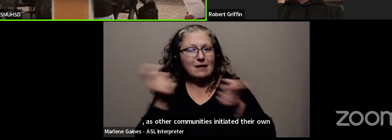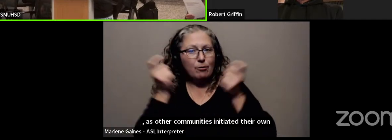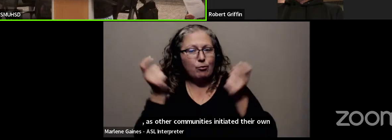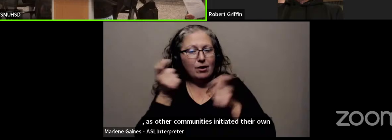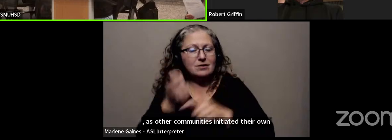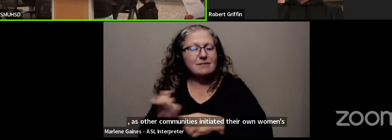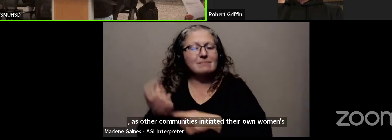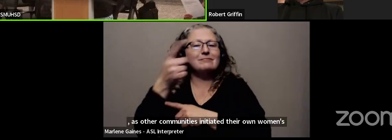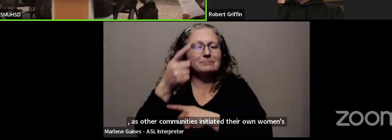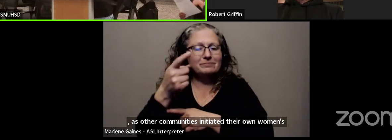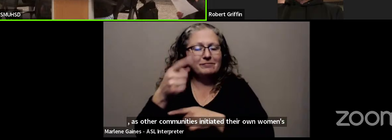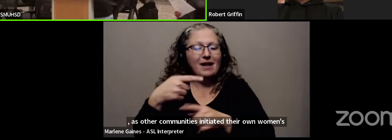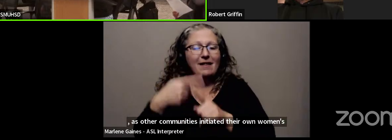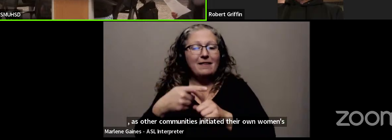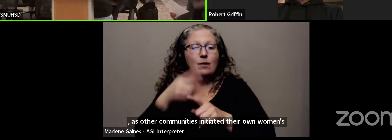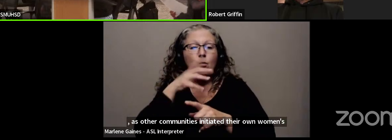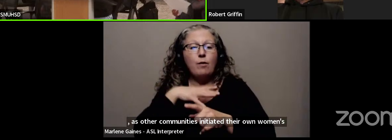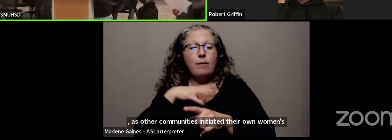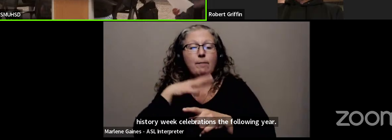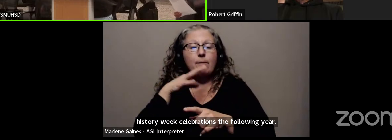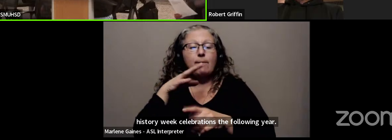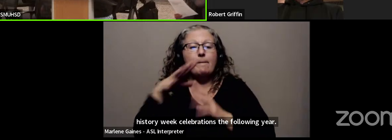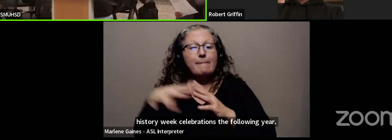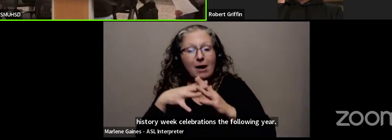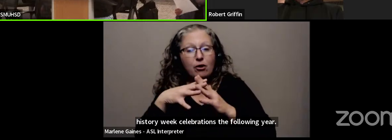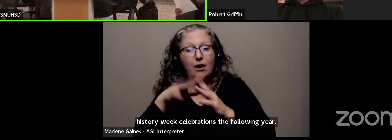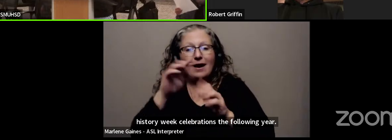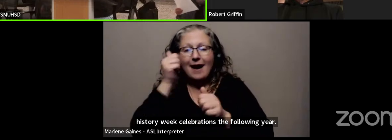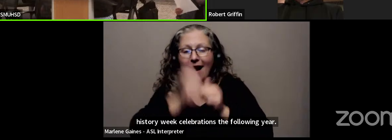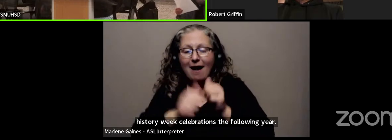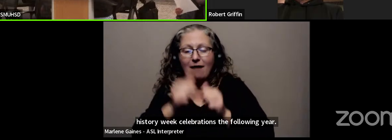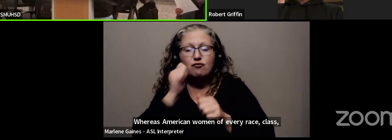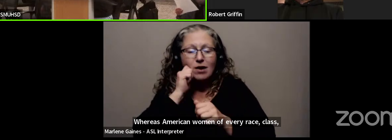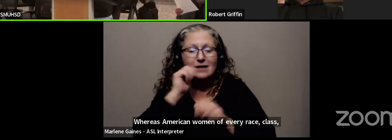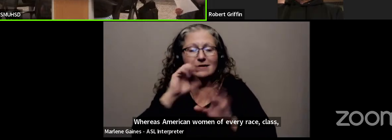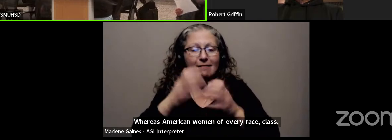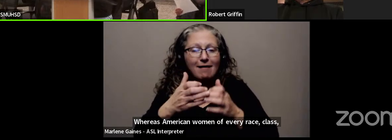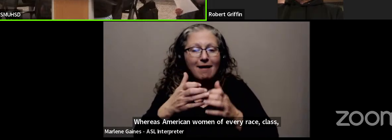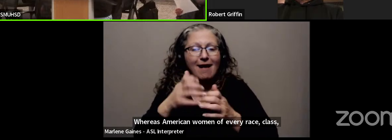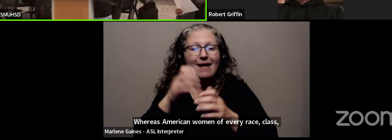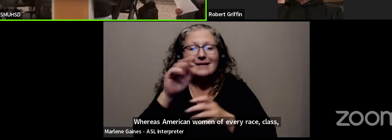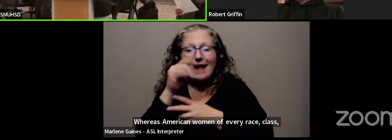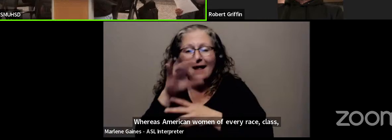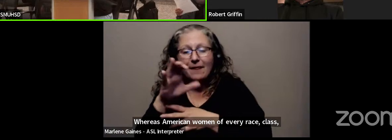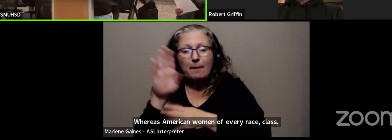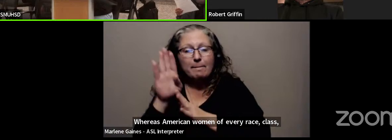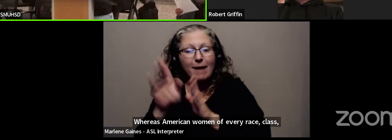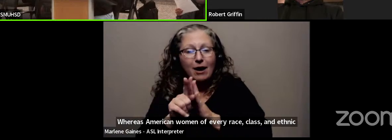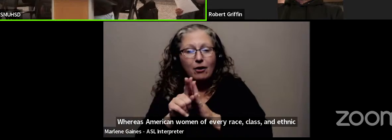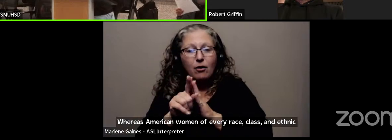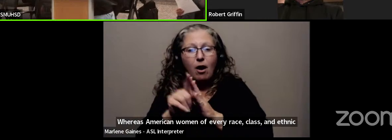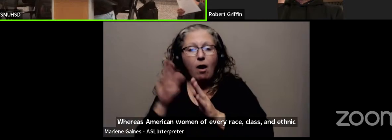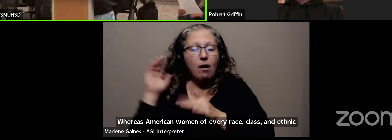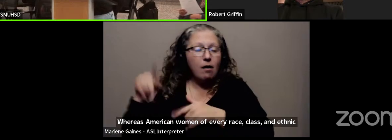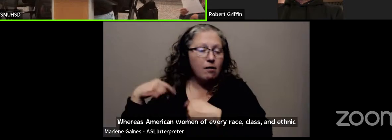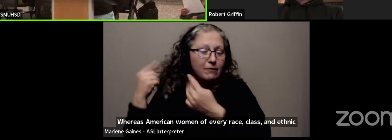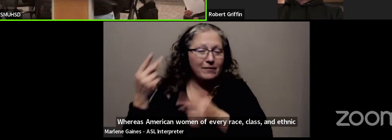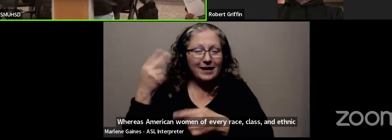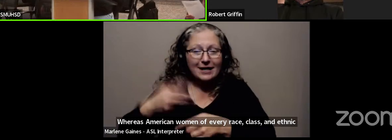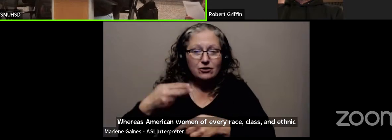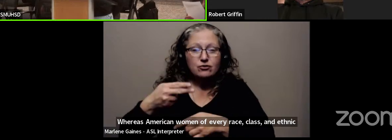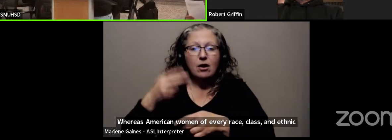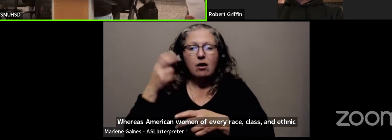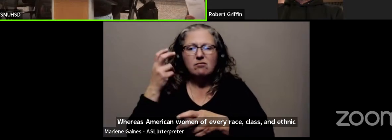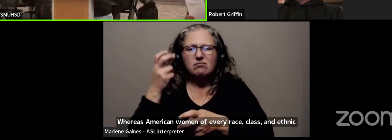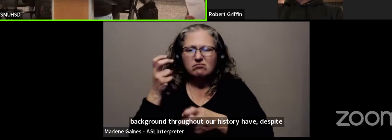year. Whereas American women of every race, class, and ethnic background throughout our history have, despite hardship, exclusion,